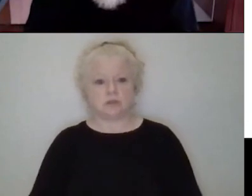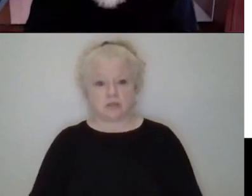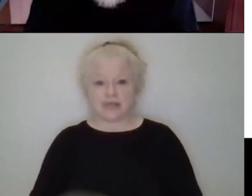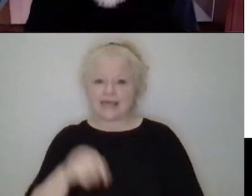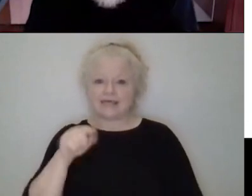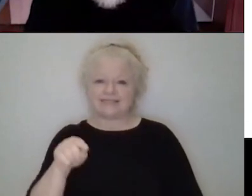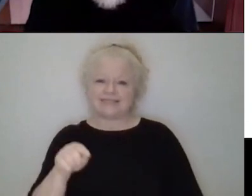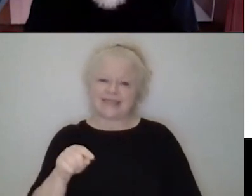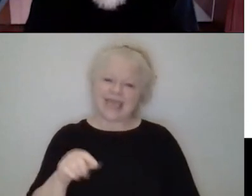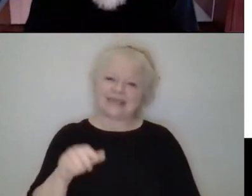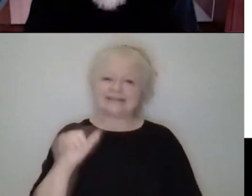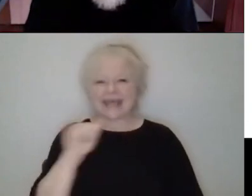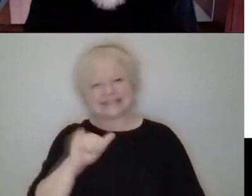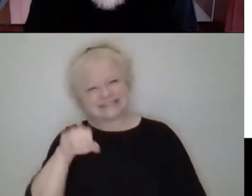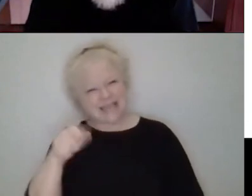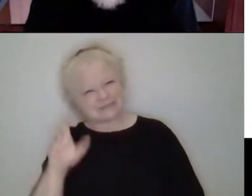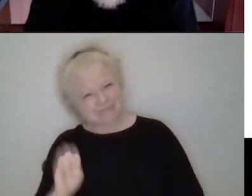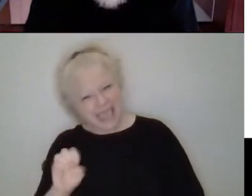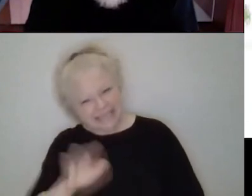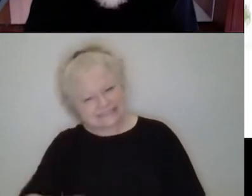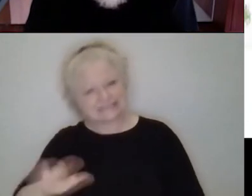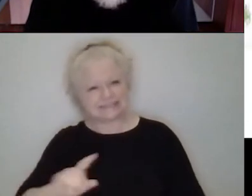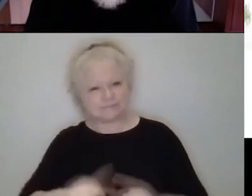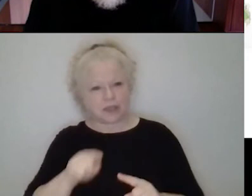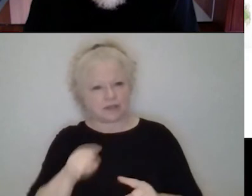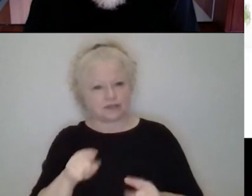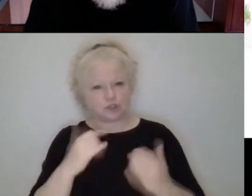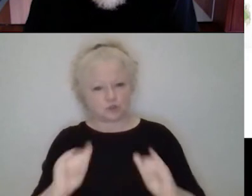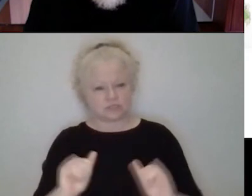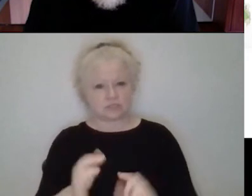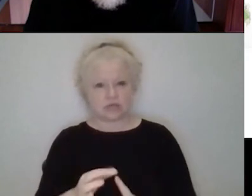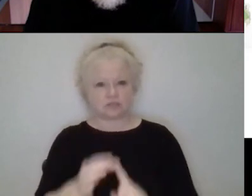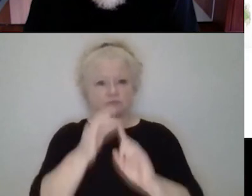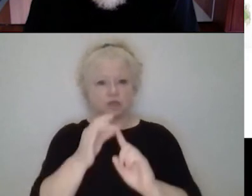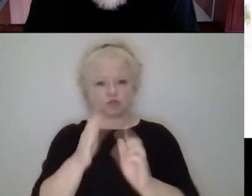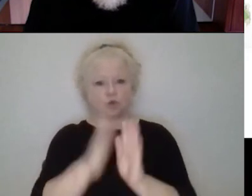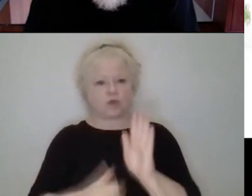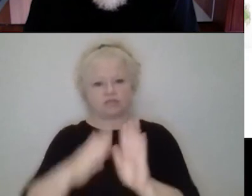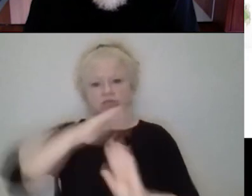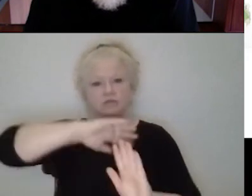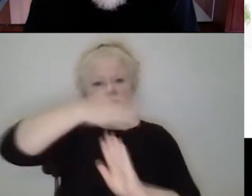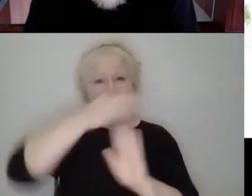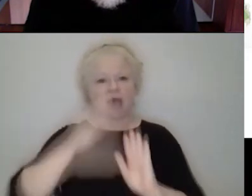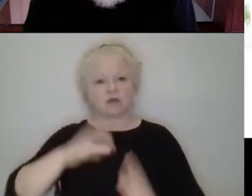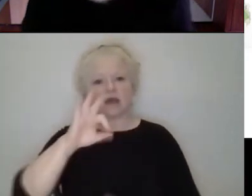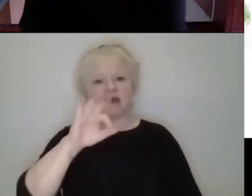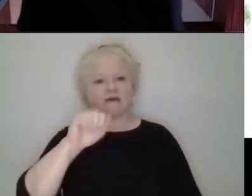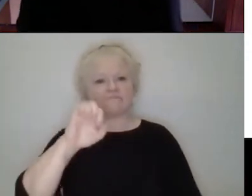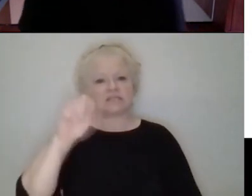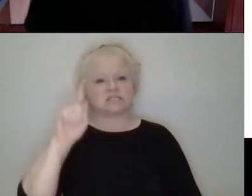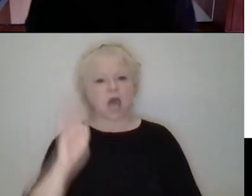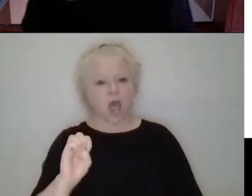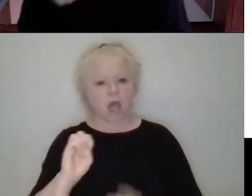of space that the other one was, but you were still able to make it special with the facade. So tell everybody about the facade. Yeah, in